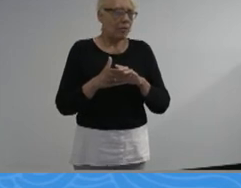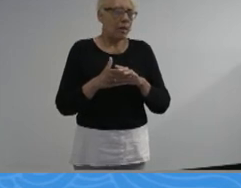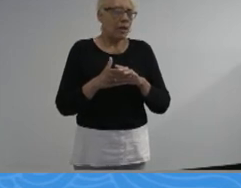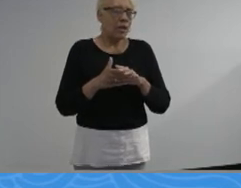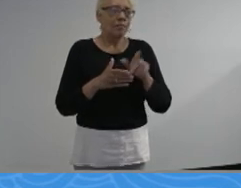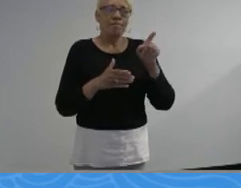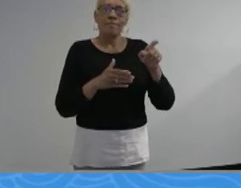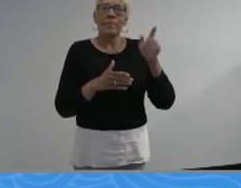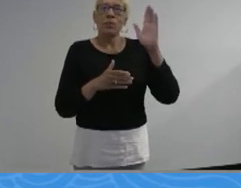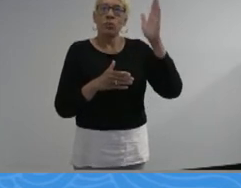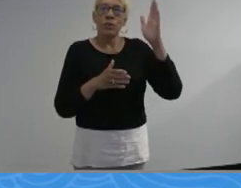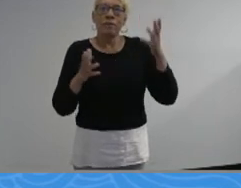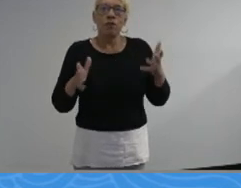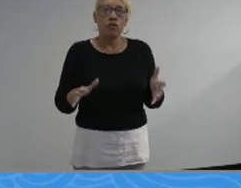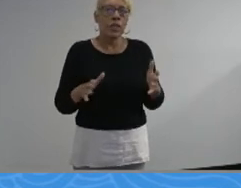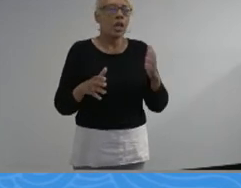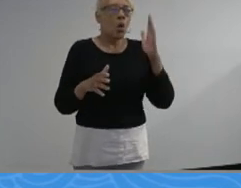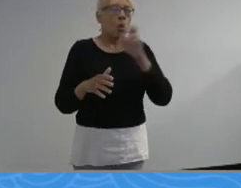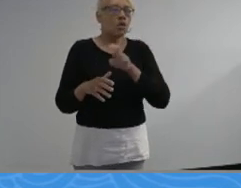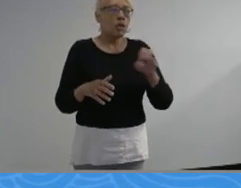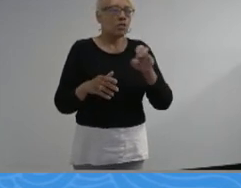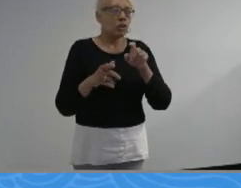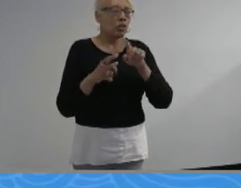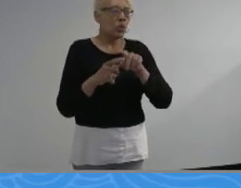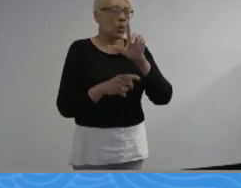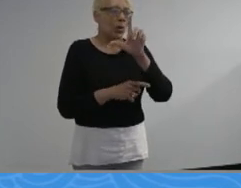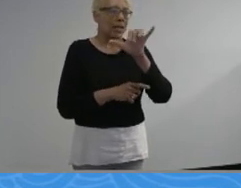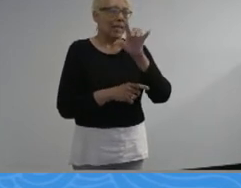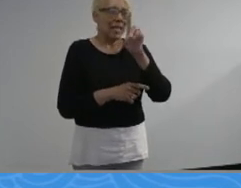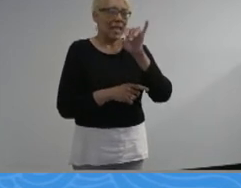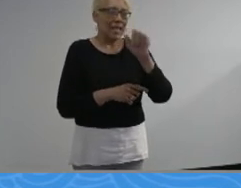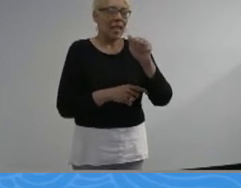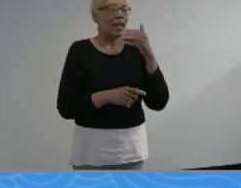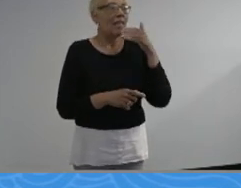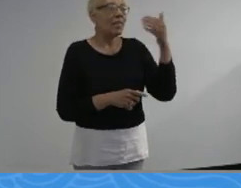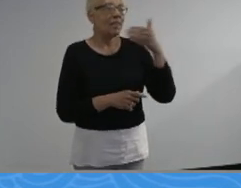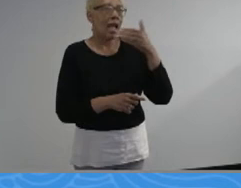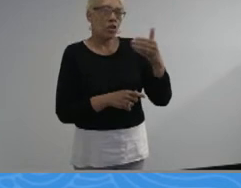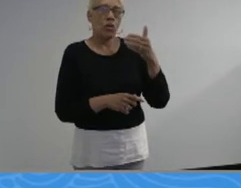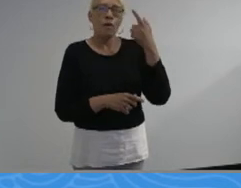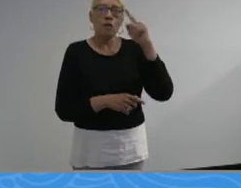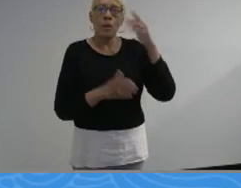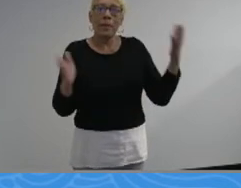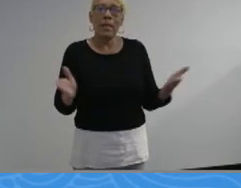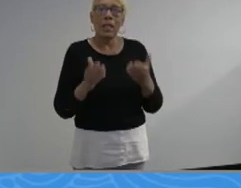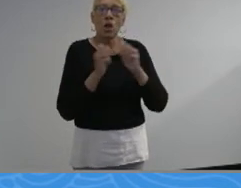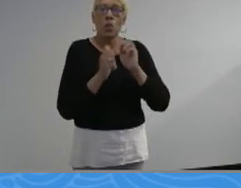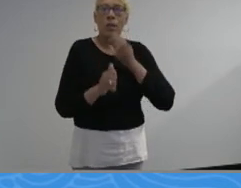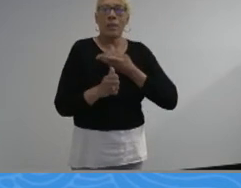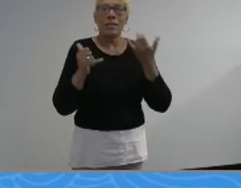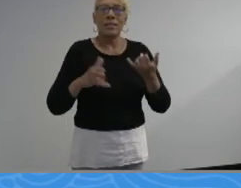address. I'm transitioning to Lilia, and just want to thank you, Dr. Howard, for being here with us today.